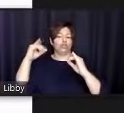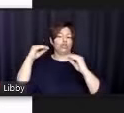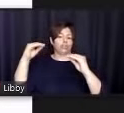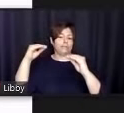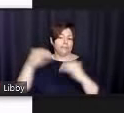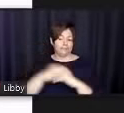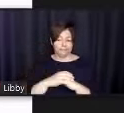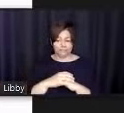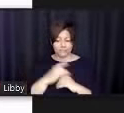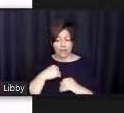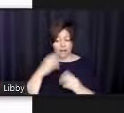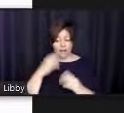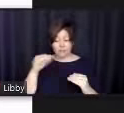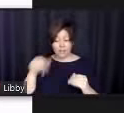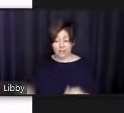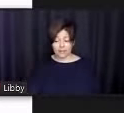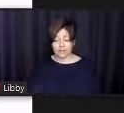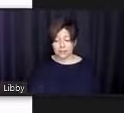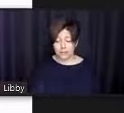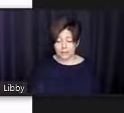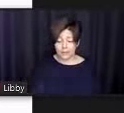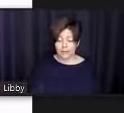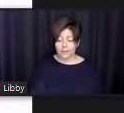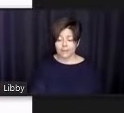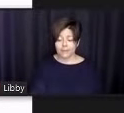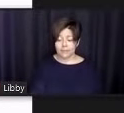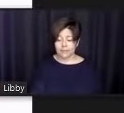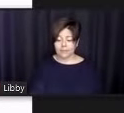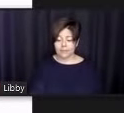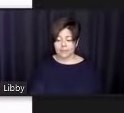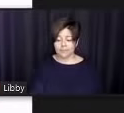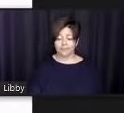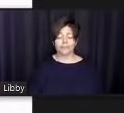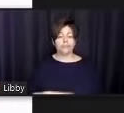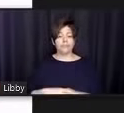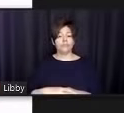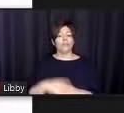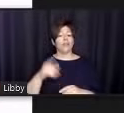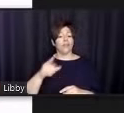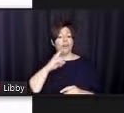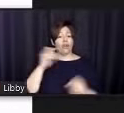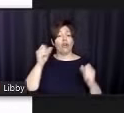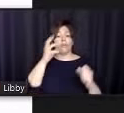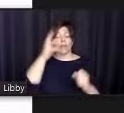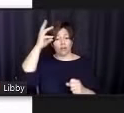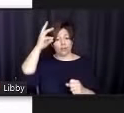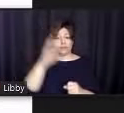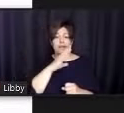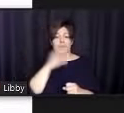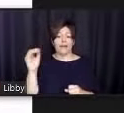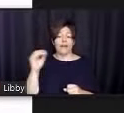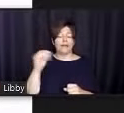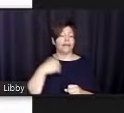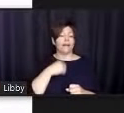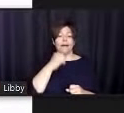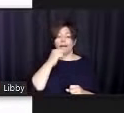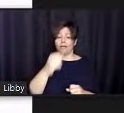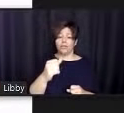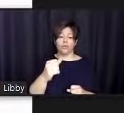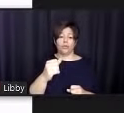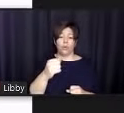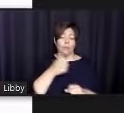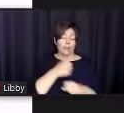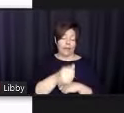truly expect this, right? Truly expect this. There are parents, and I don't blame them at all for doing